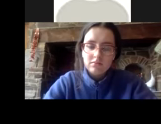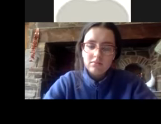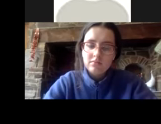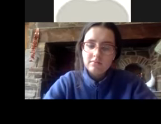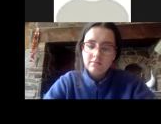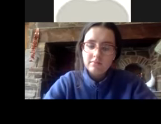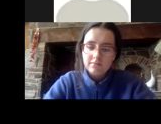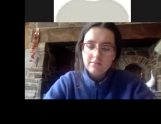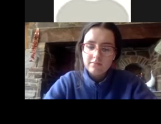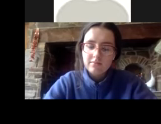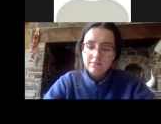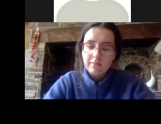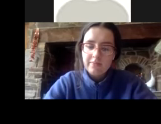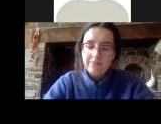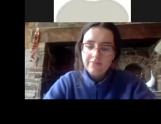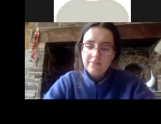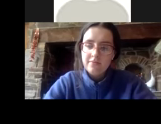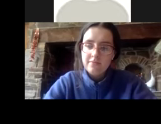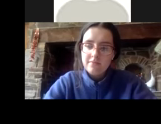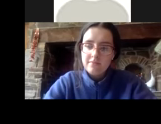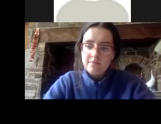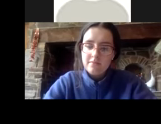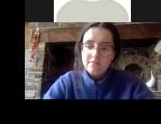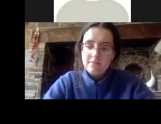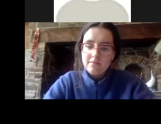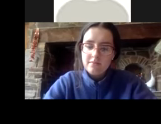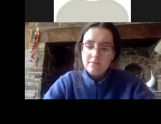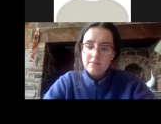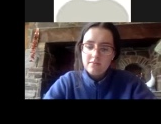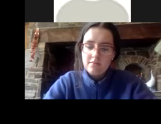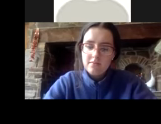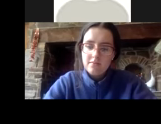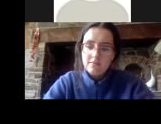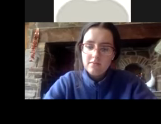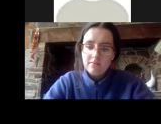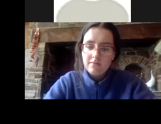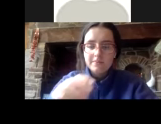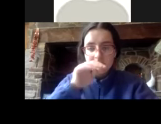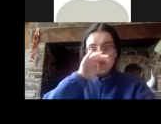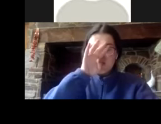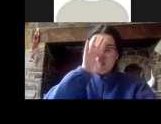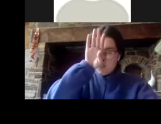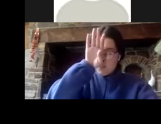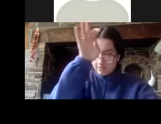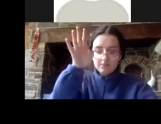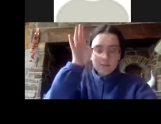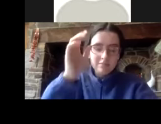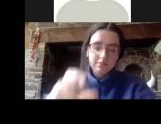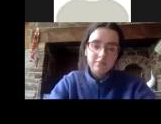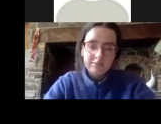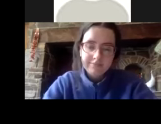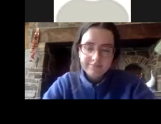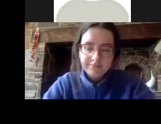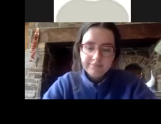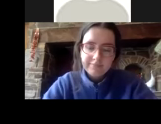Parliament and spoke French, you wouldn't get a response in French on the whole, particularly if you were talking with